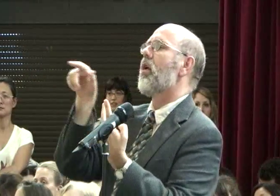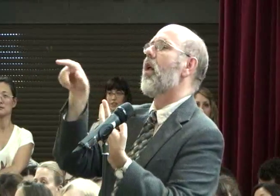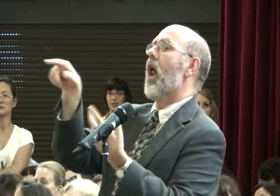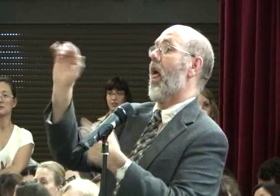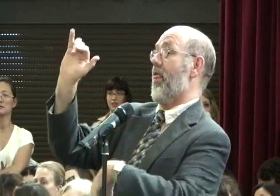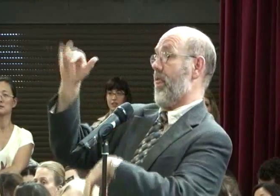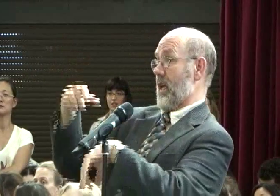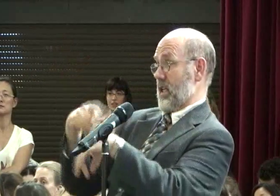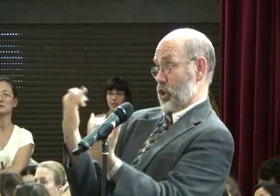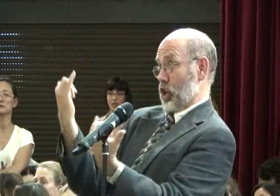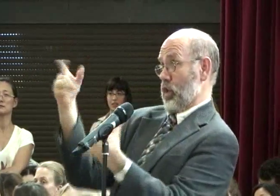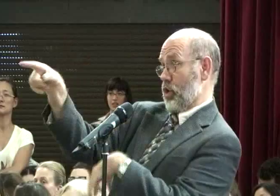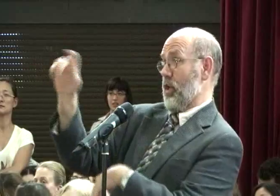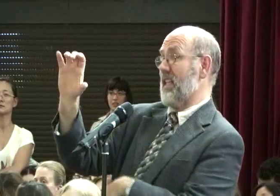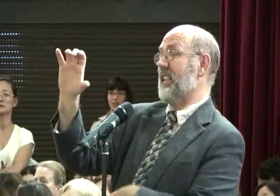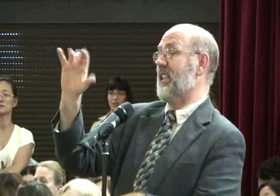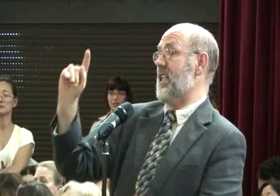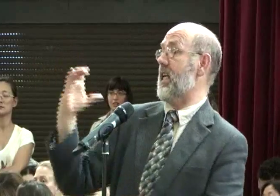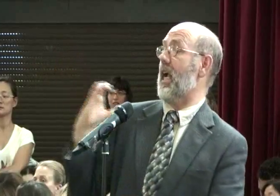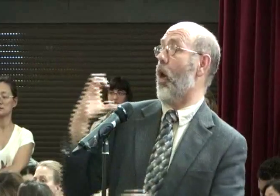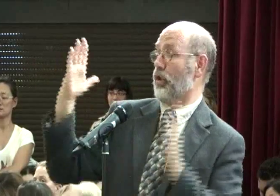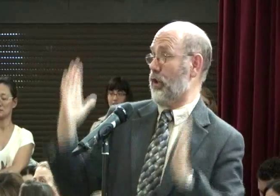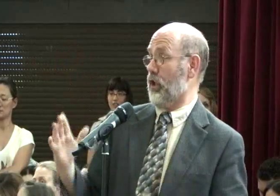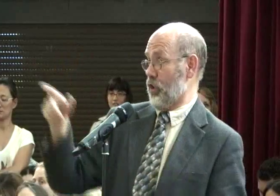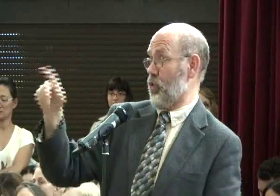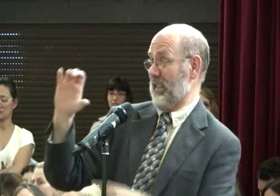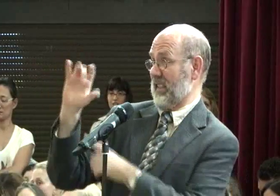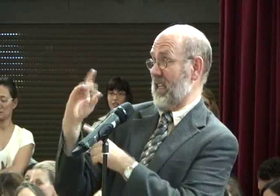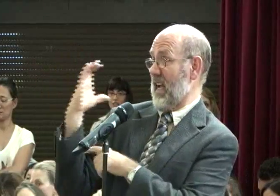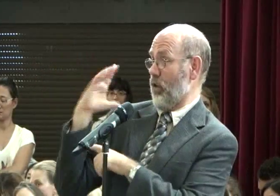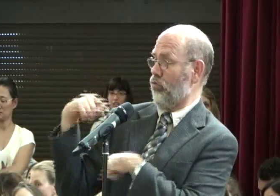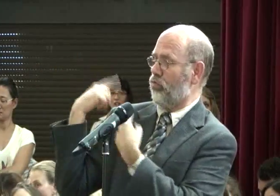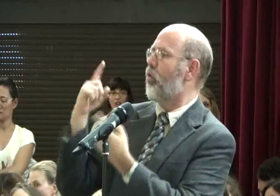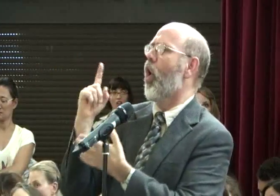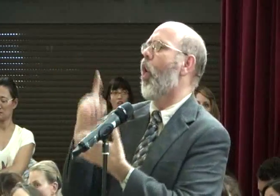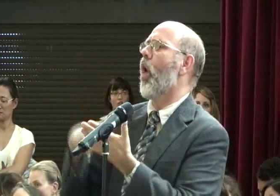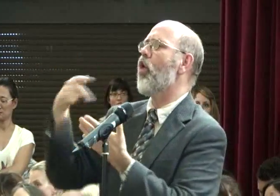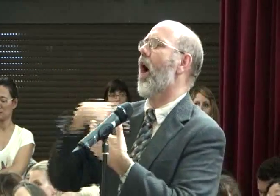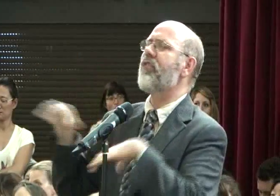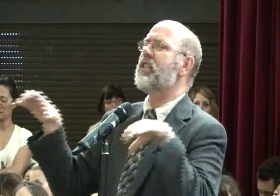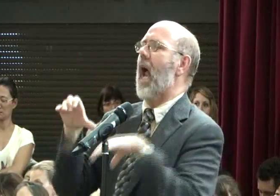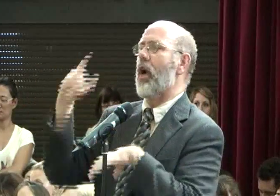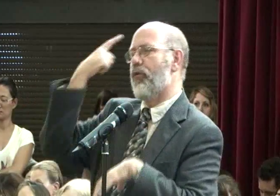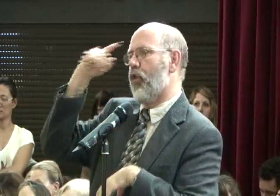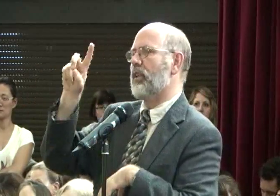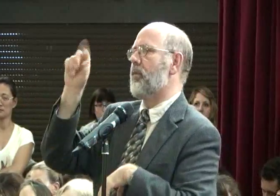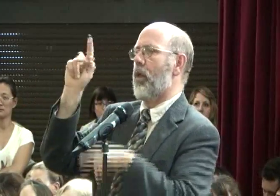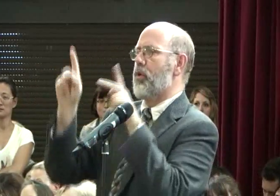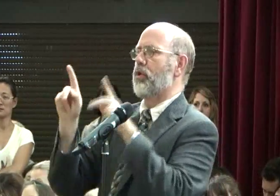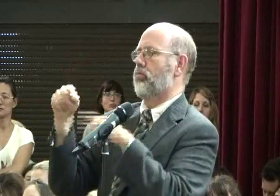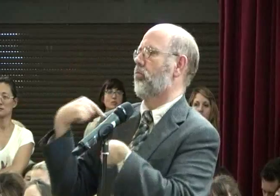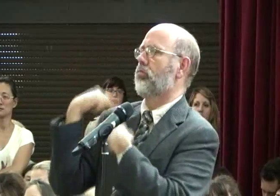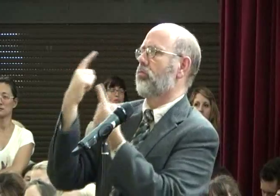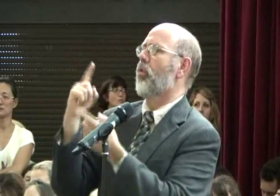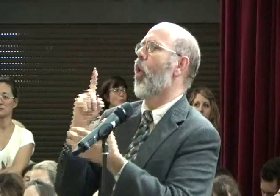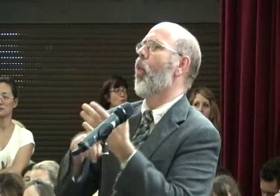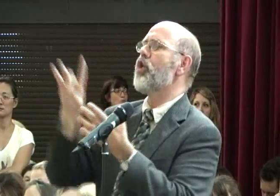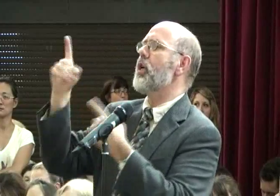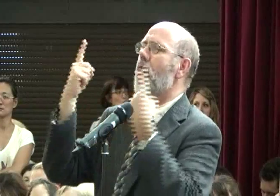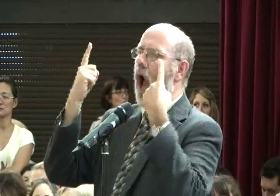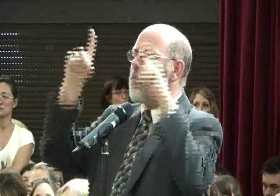out? I'm just wondering where that money will come from. The other issue you were talking about as city councillor in your time in